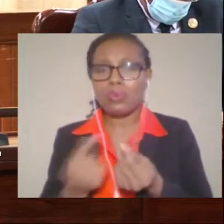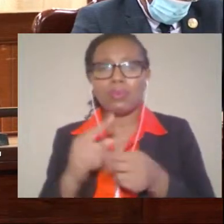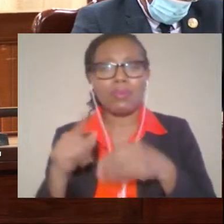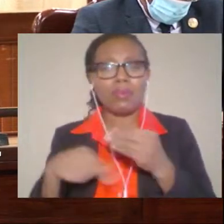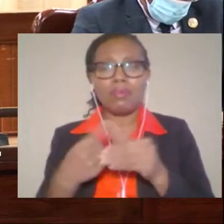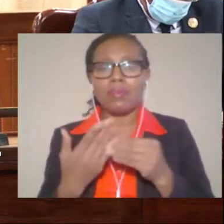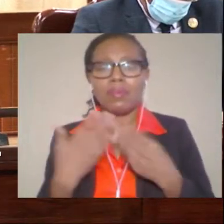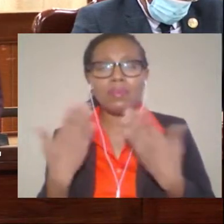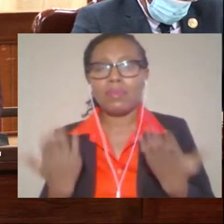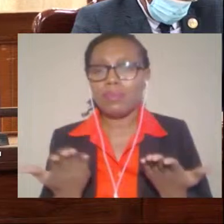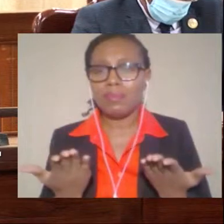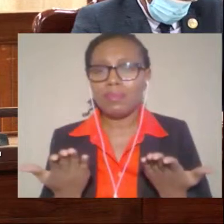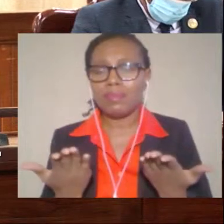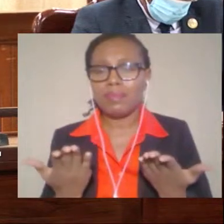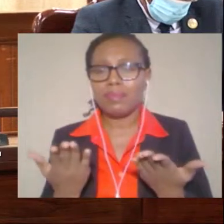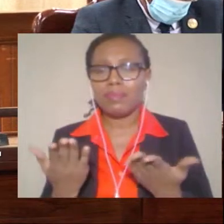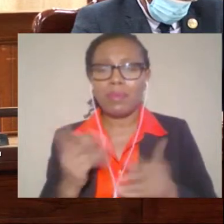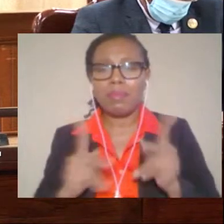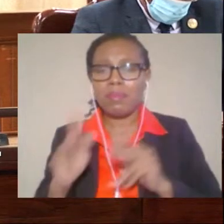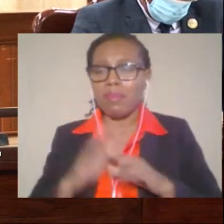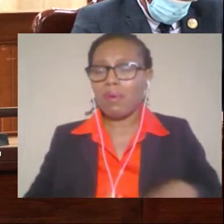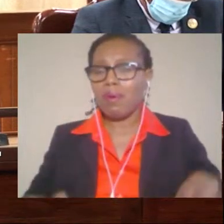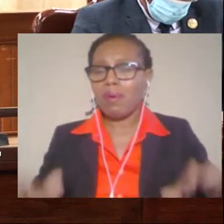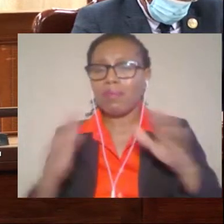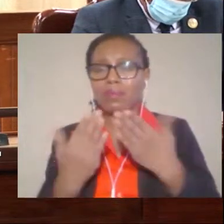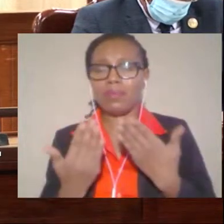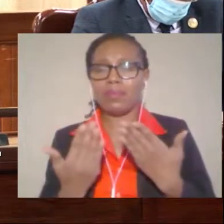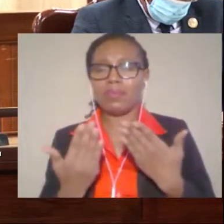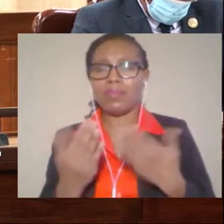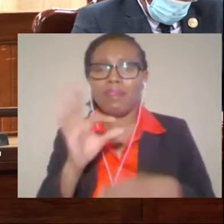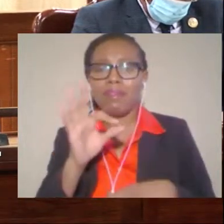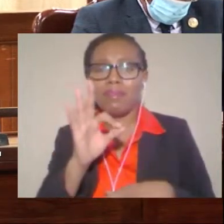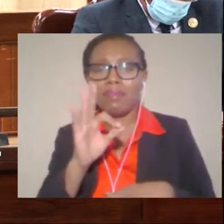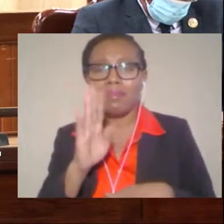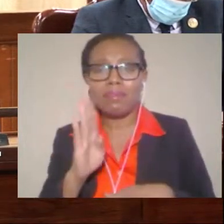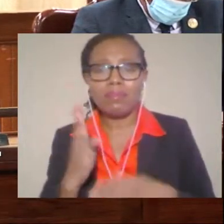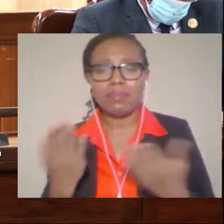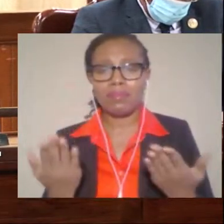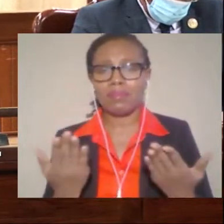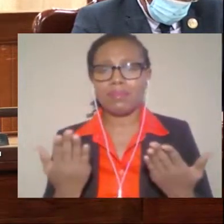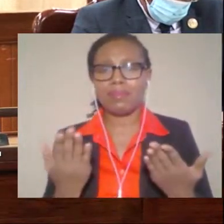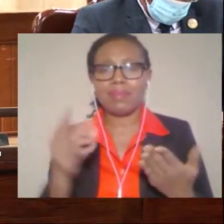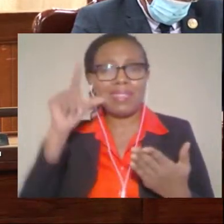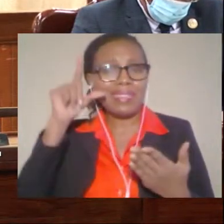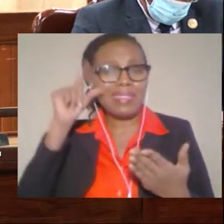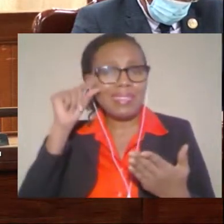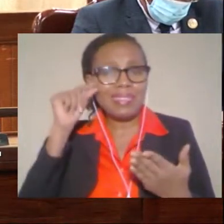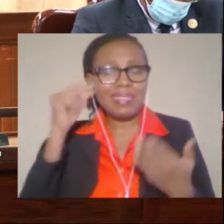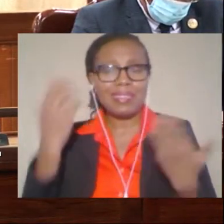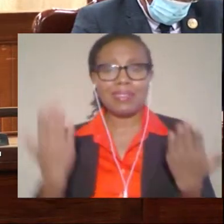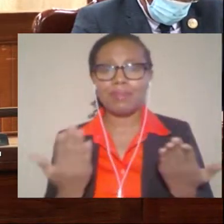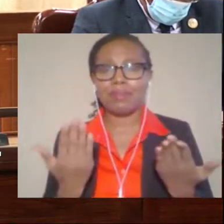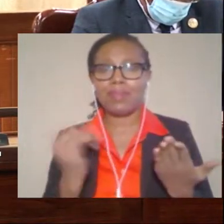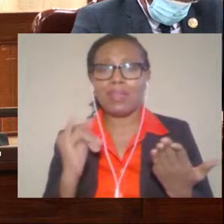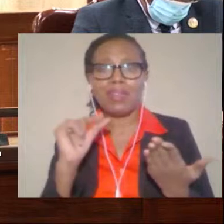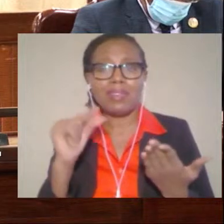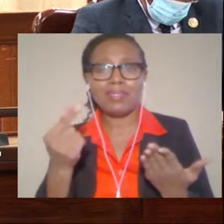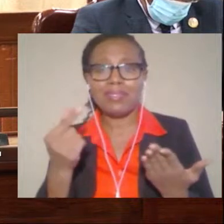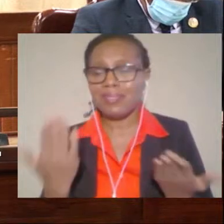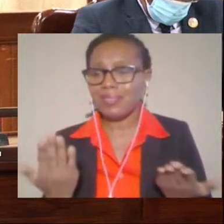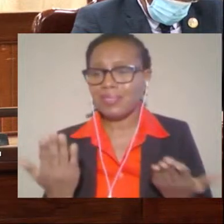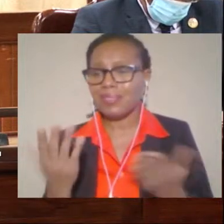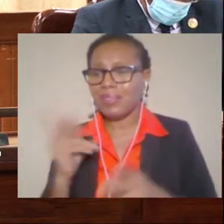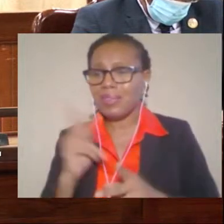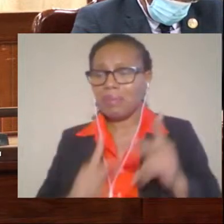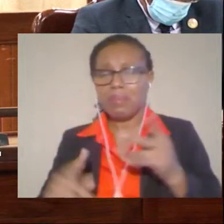social media, the public square, is about how do you justify